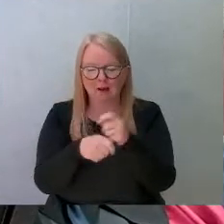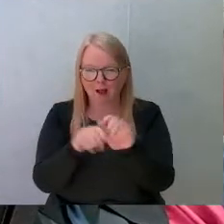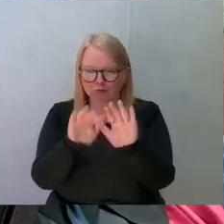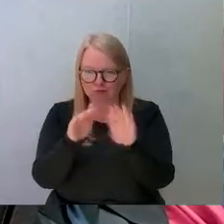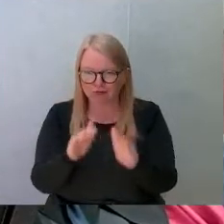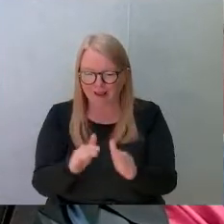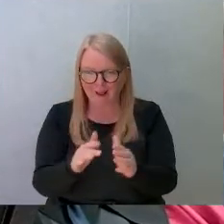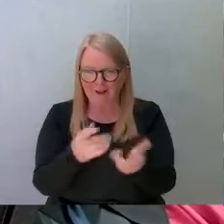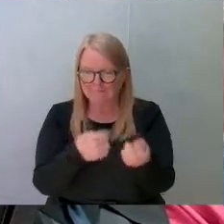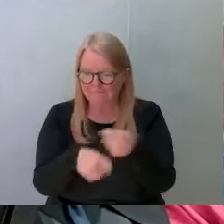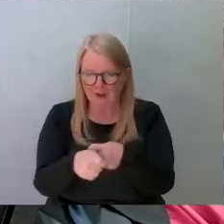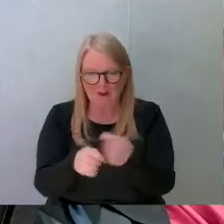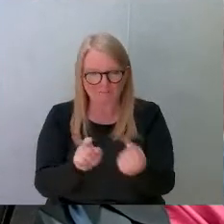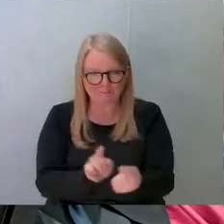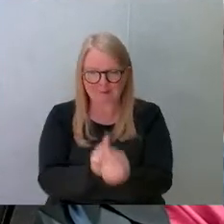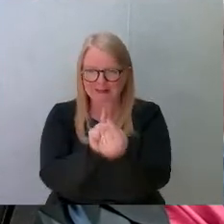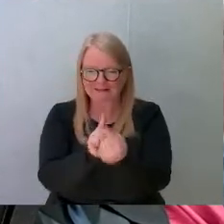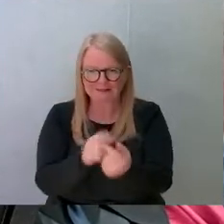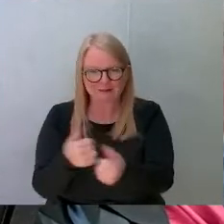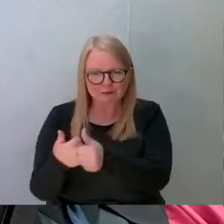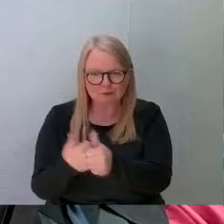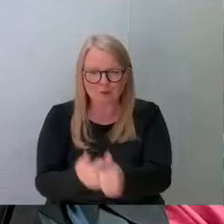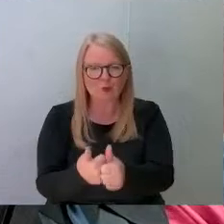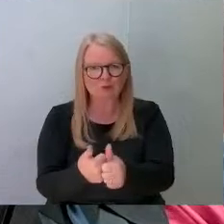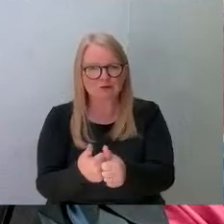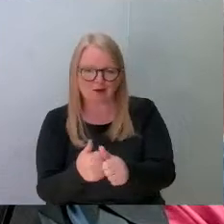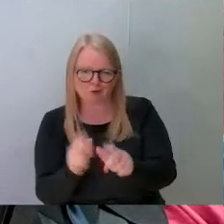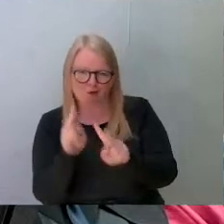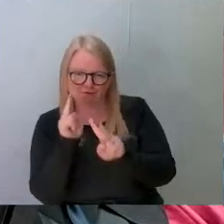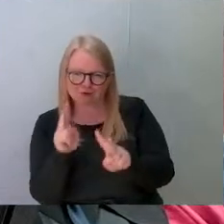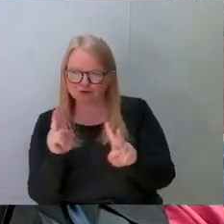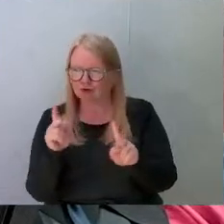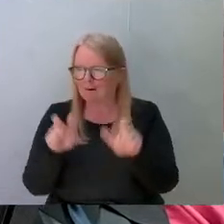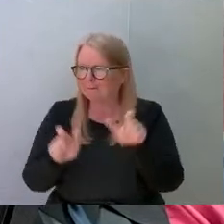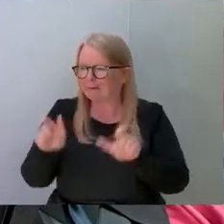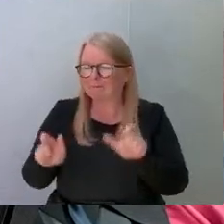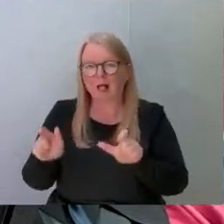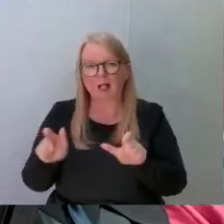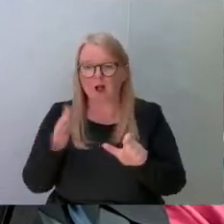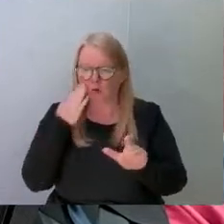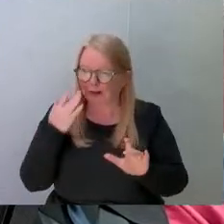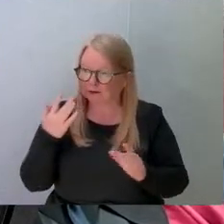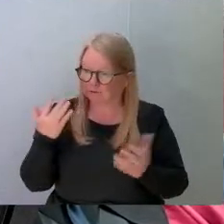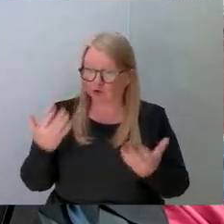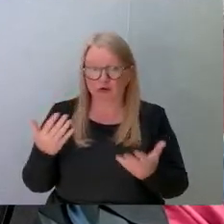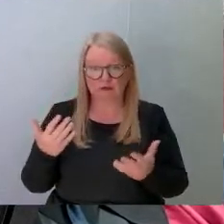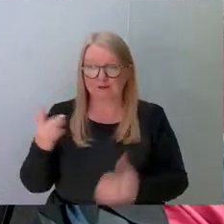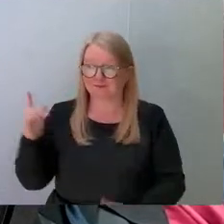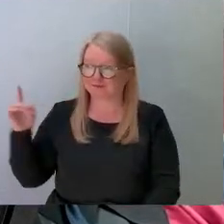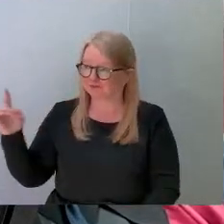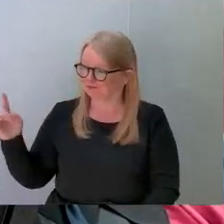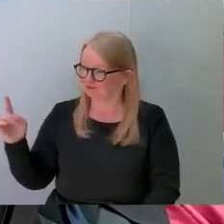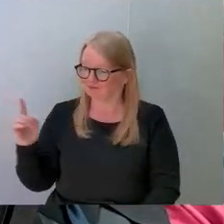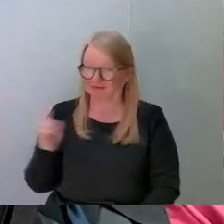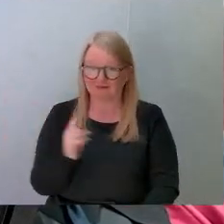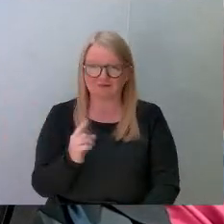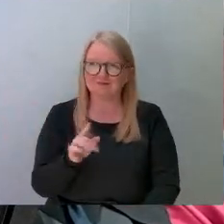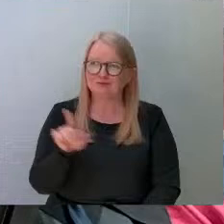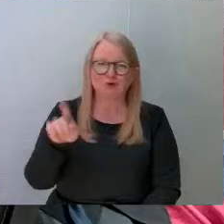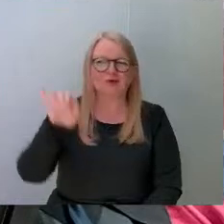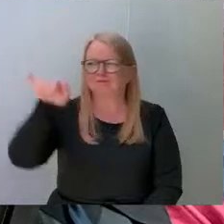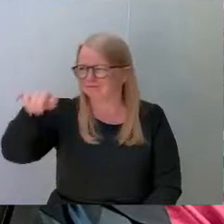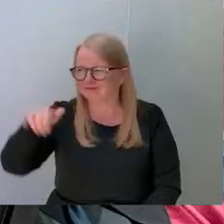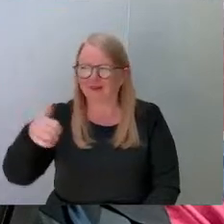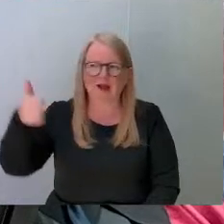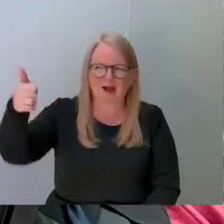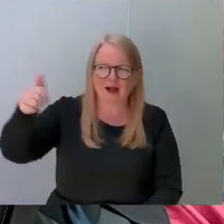meeting a series of supportive and sometimes visionary people. And as you crossed the stage today, I saw you acknowledging people on the stage. So